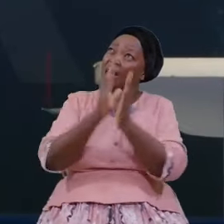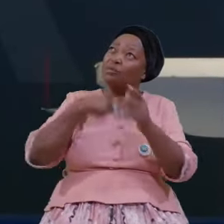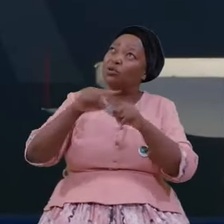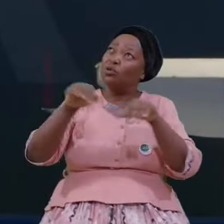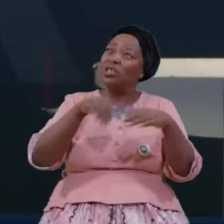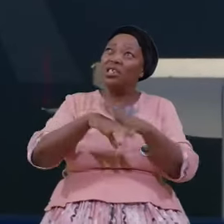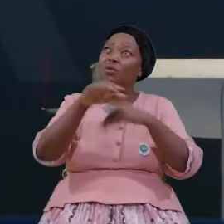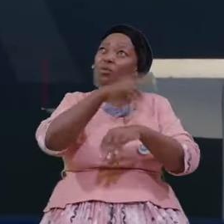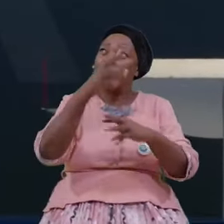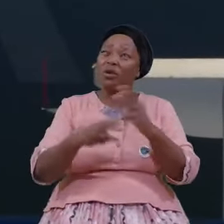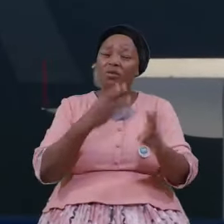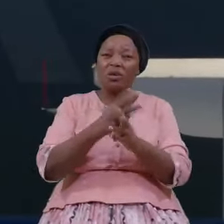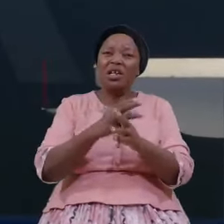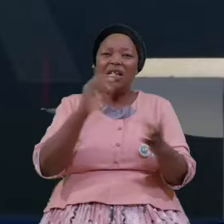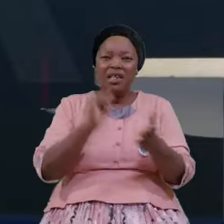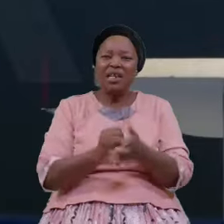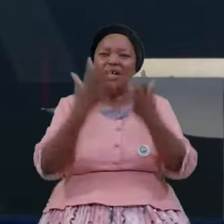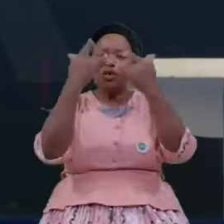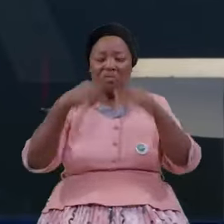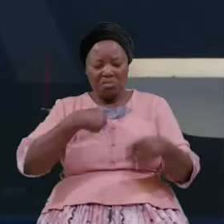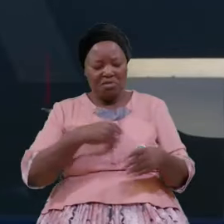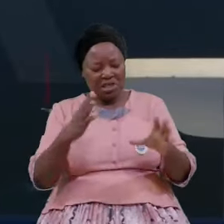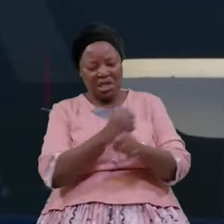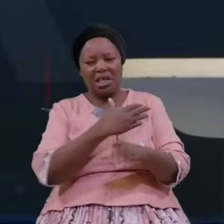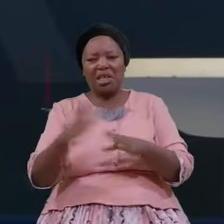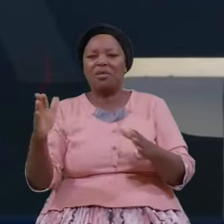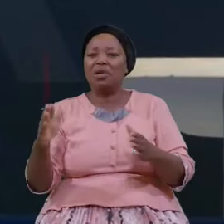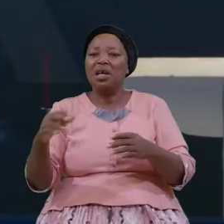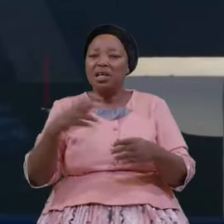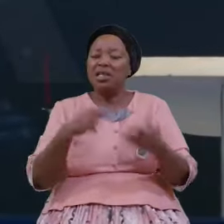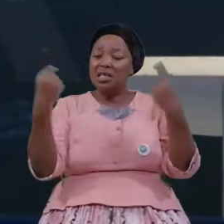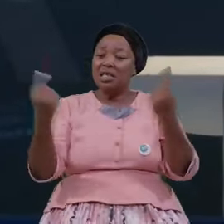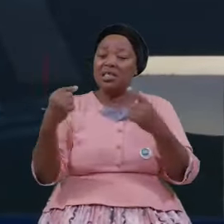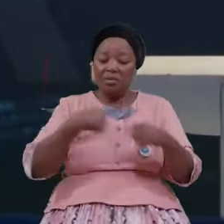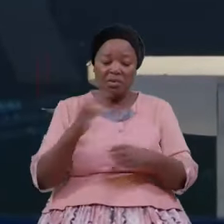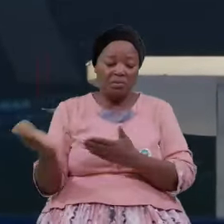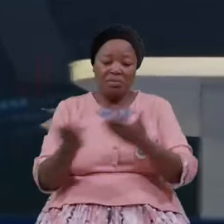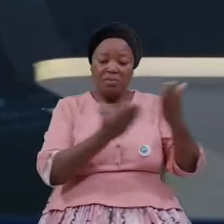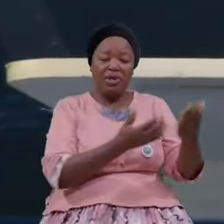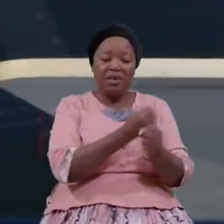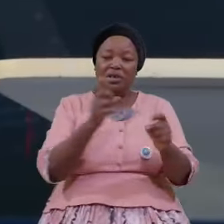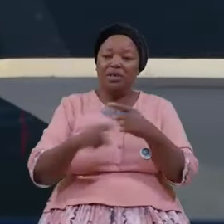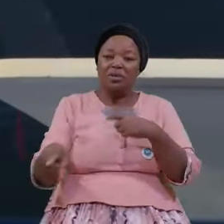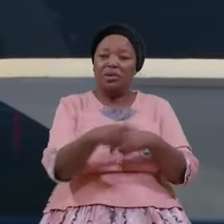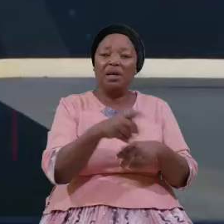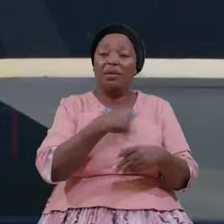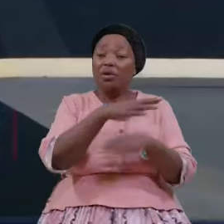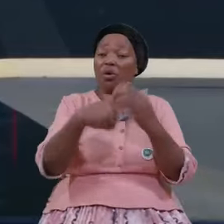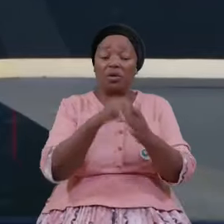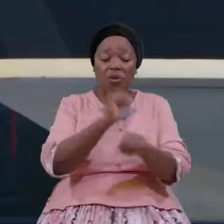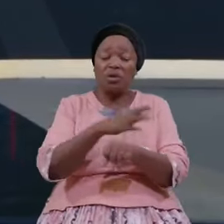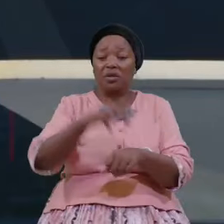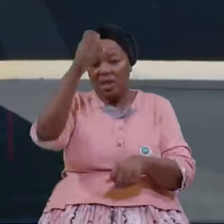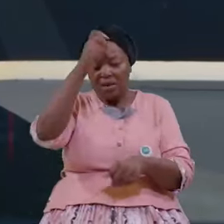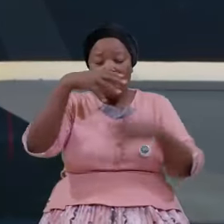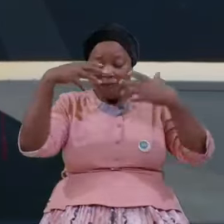removed. The sin I brought salvation to them. And all the works of the devil finished,